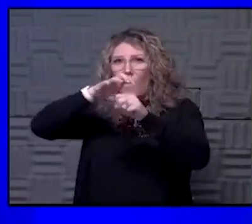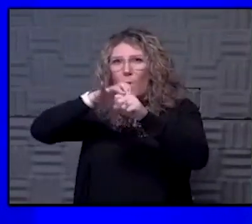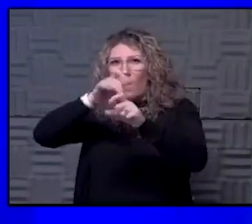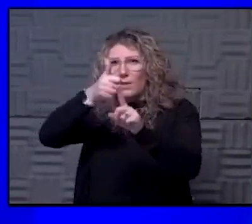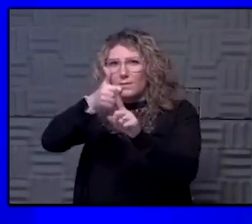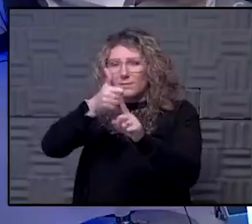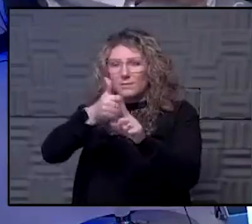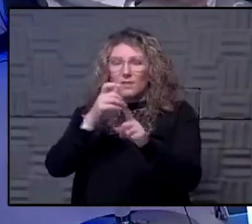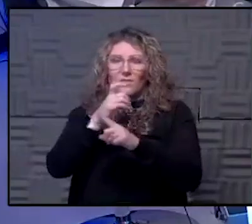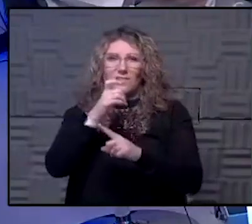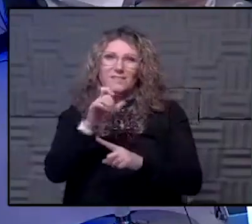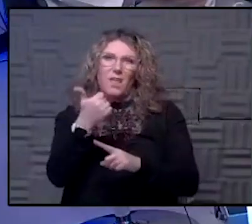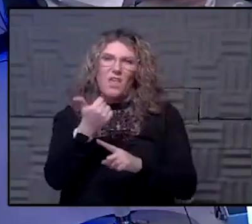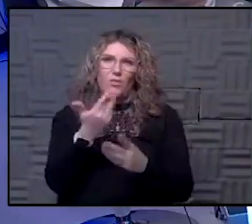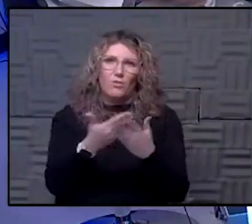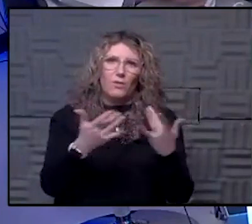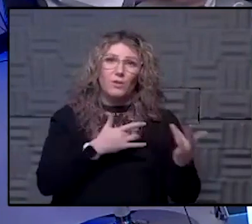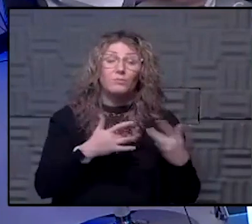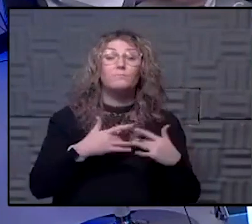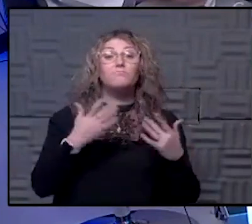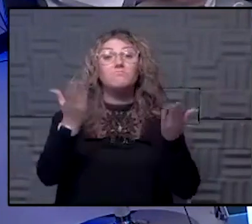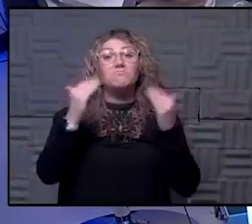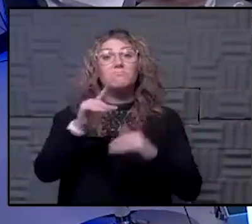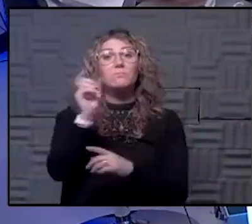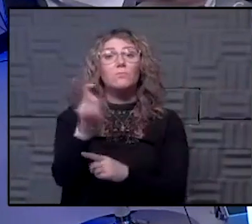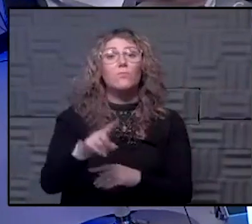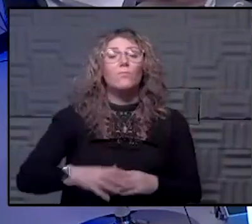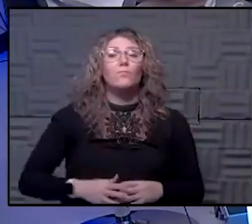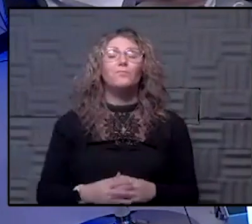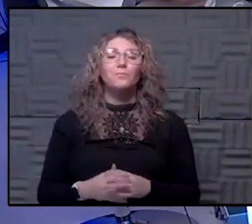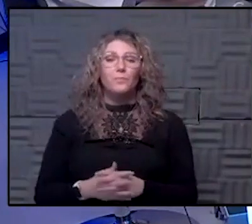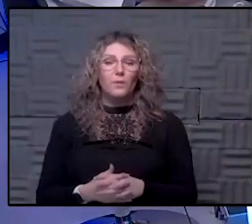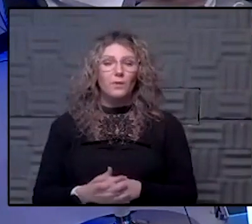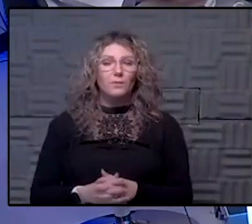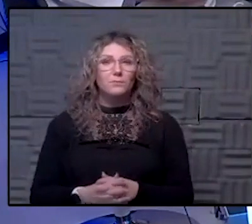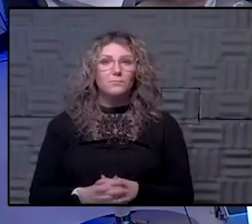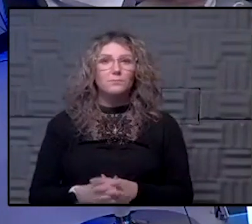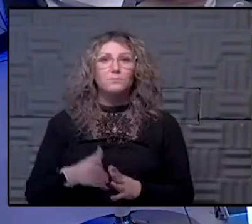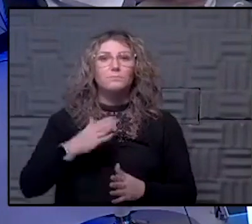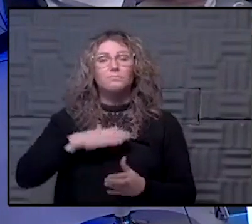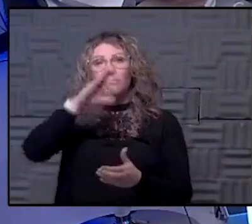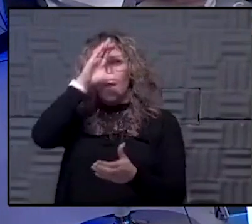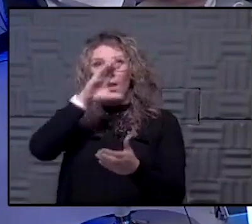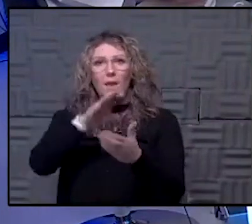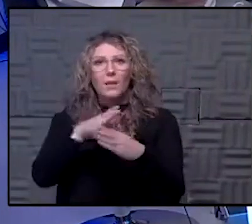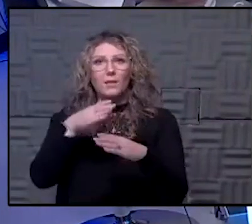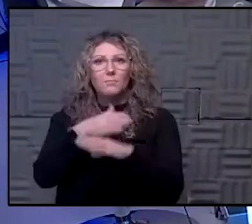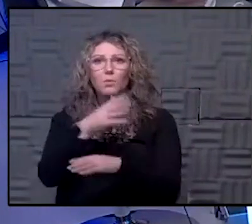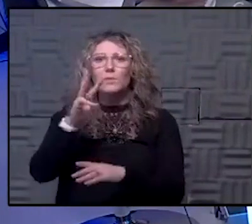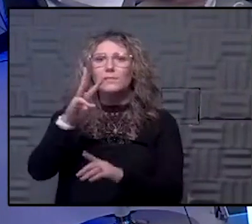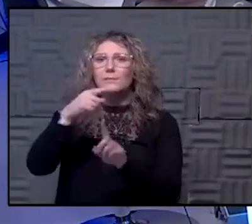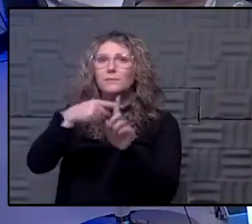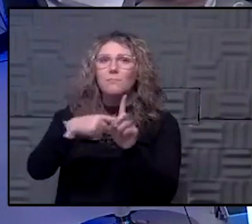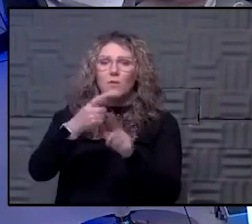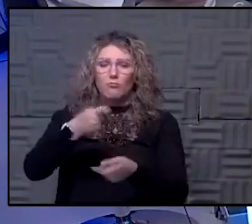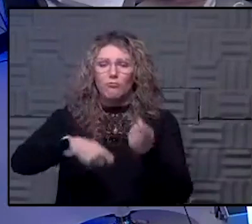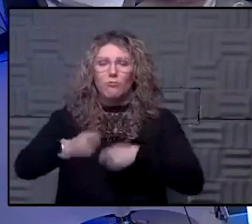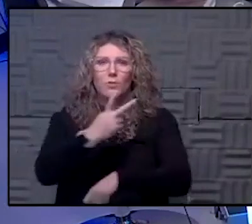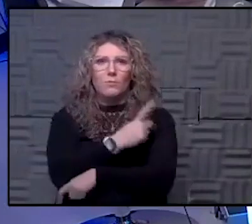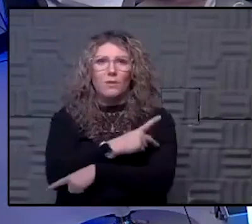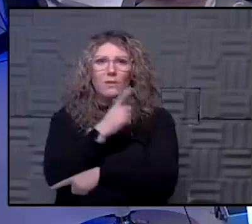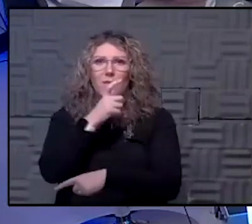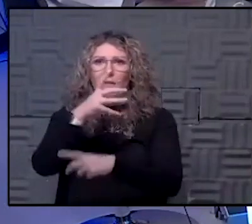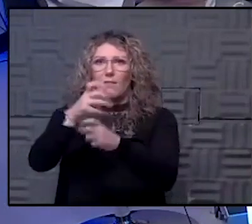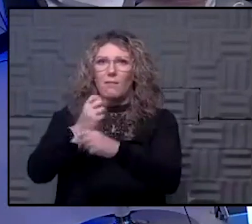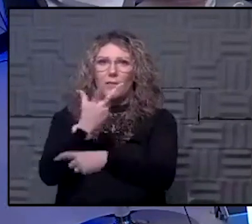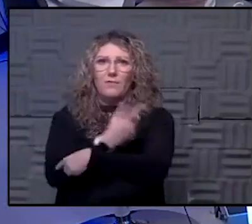be concerned with. All right, our next question from our viewer is, my husband is a post-6-month transplant patient and has not